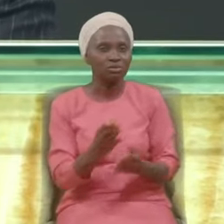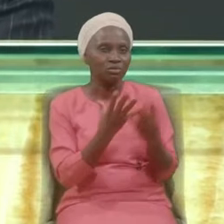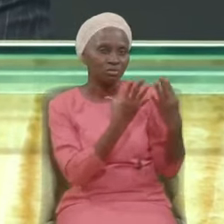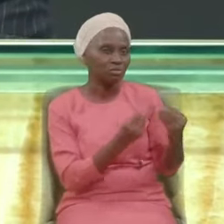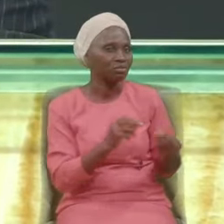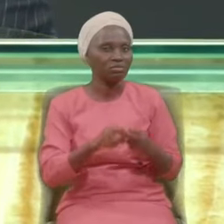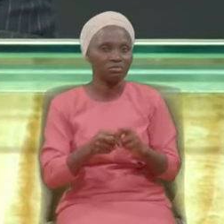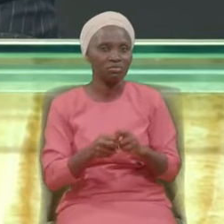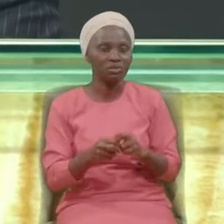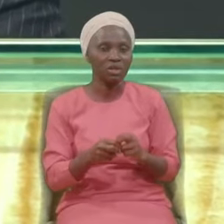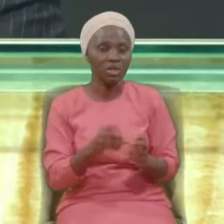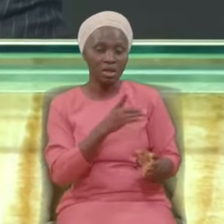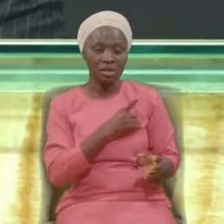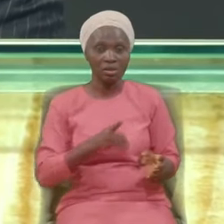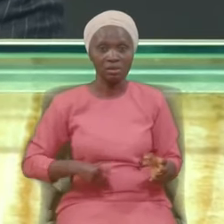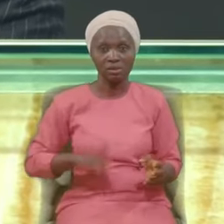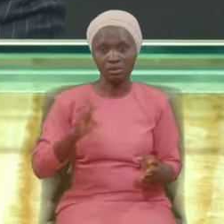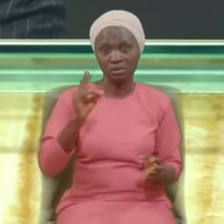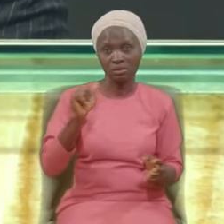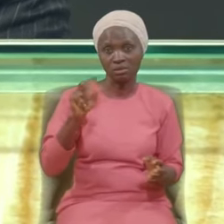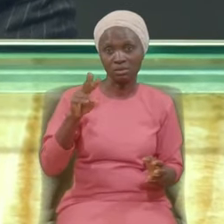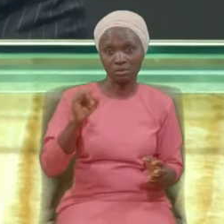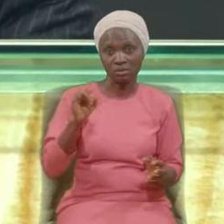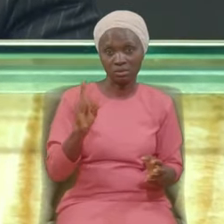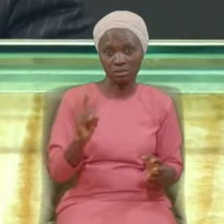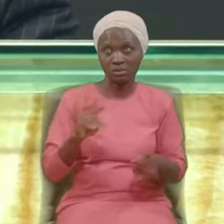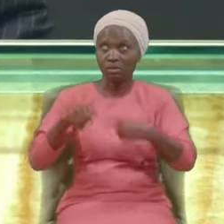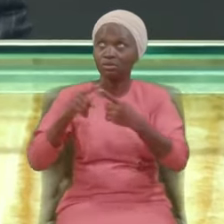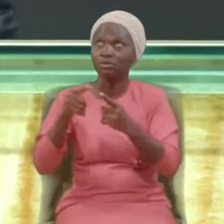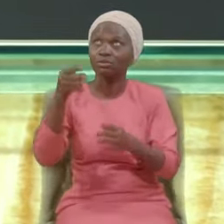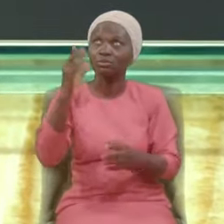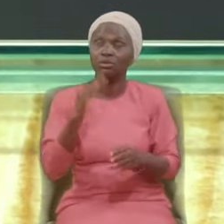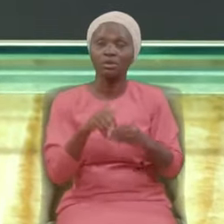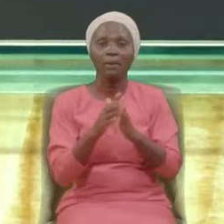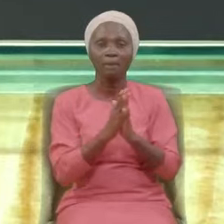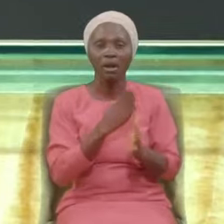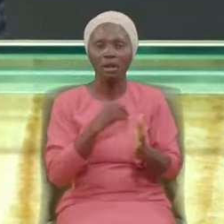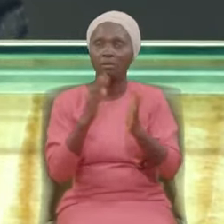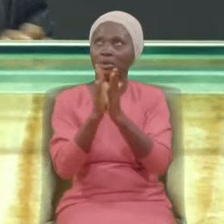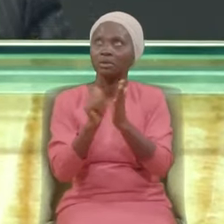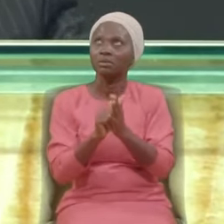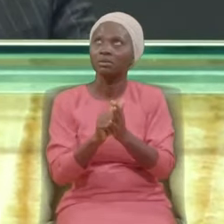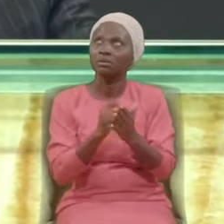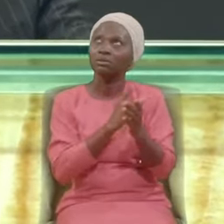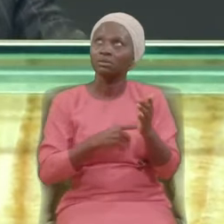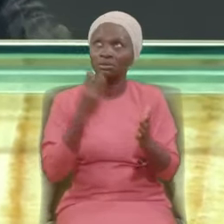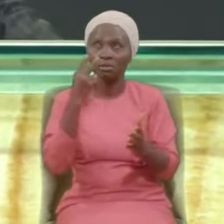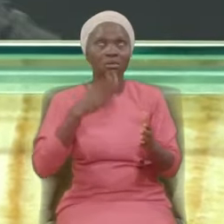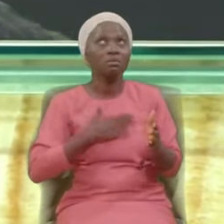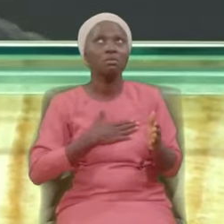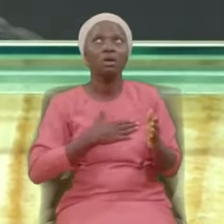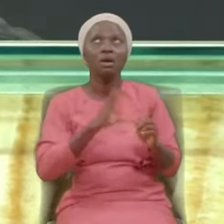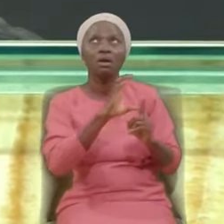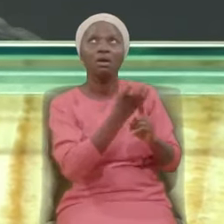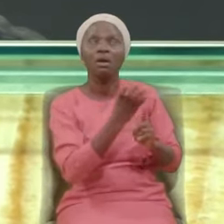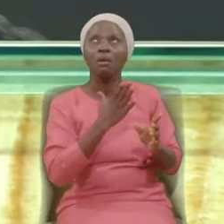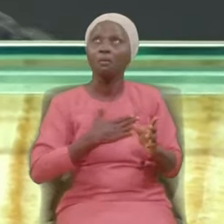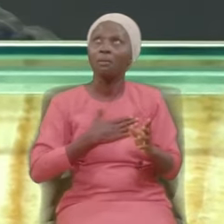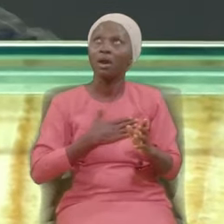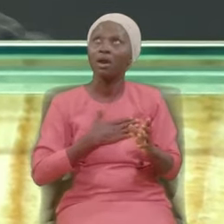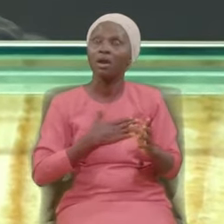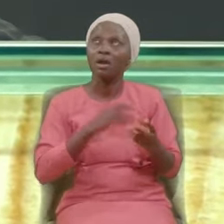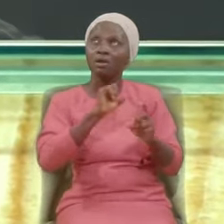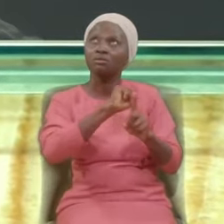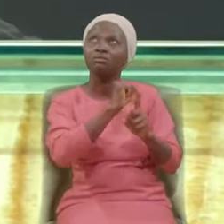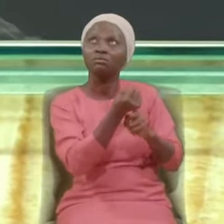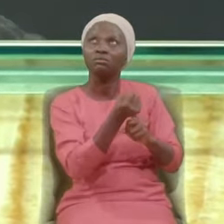prayer. And he said, Lord, look at my circumstance. Look at my situation.